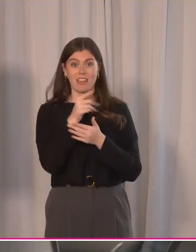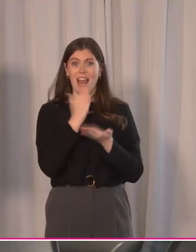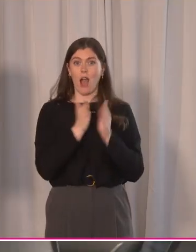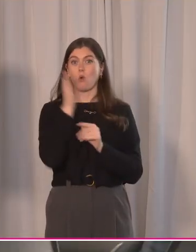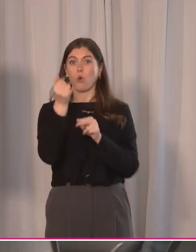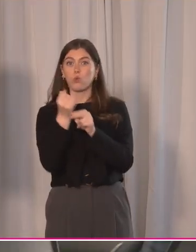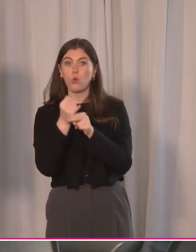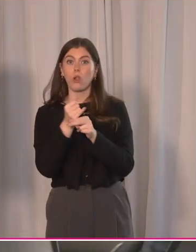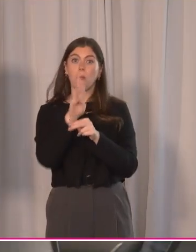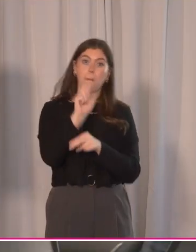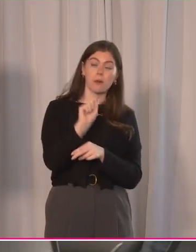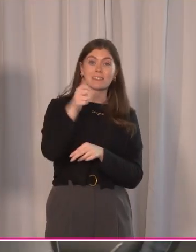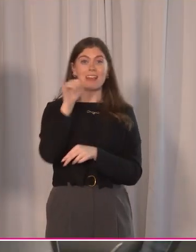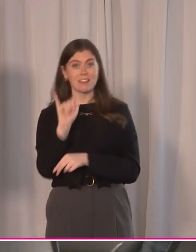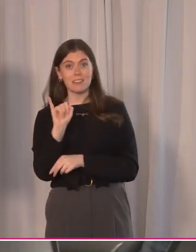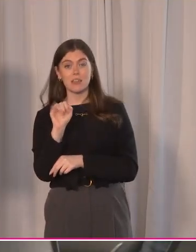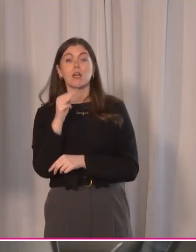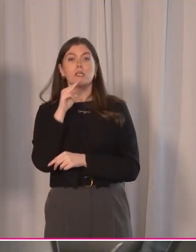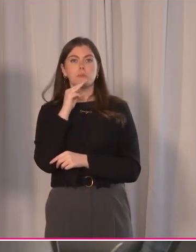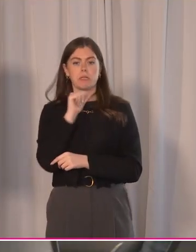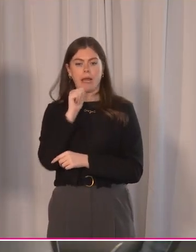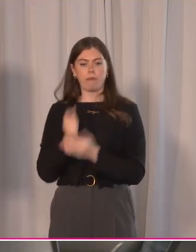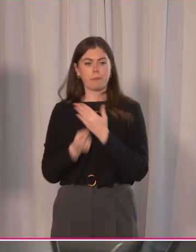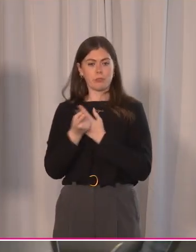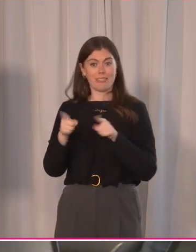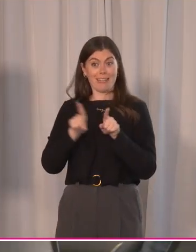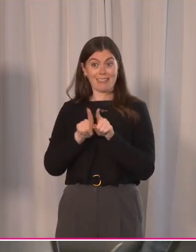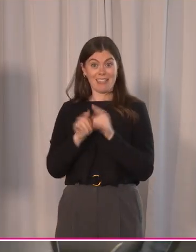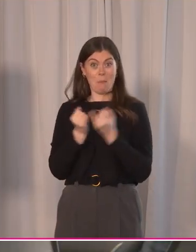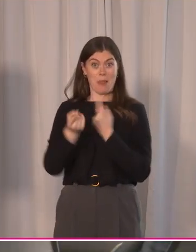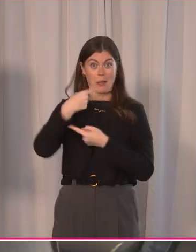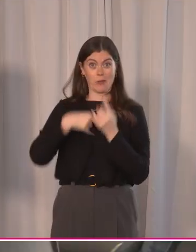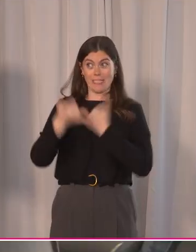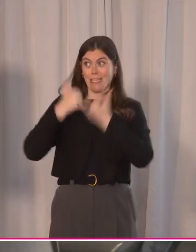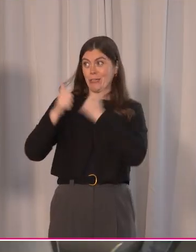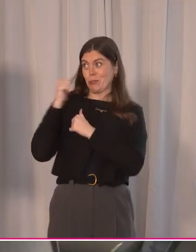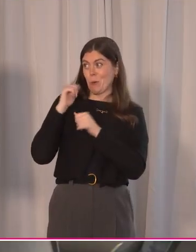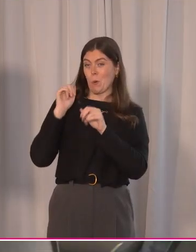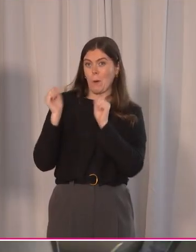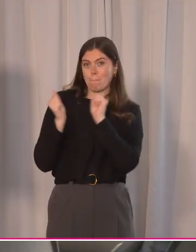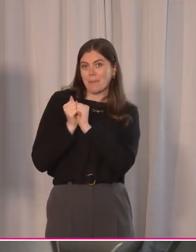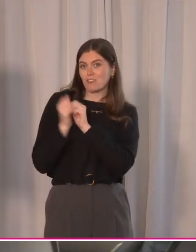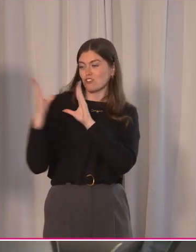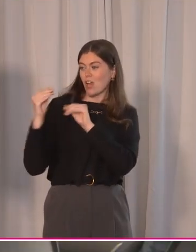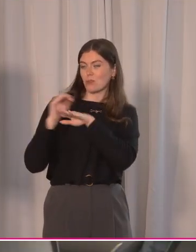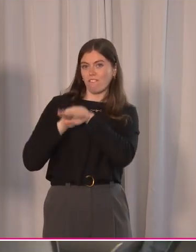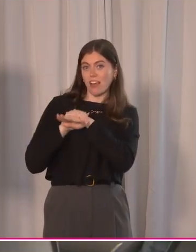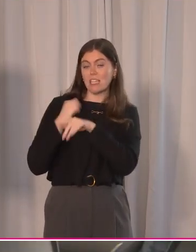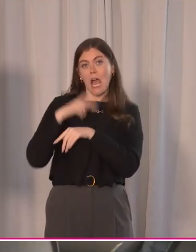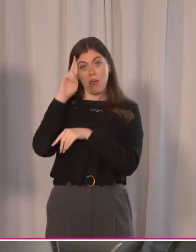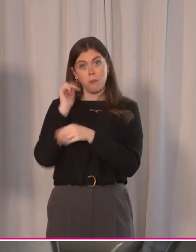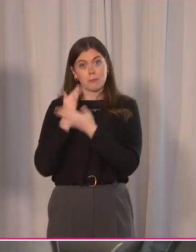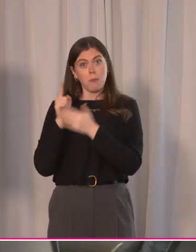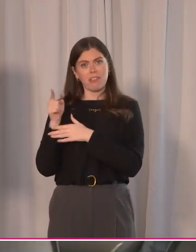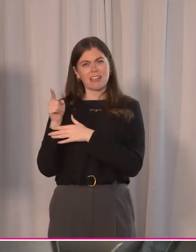school, so they don't have the opportunity the way many of us did back in the day of talking to your peers. I remember some of that